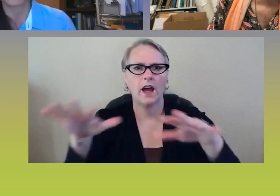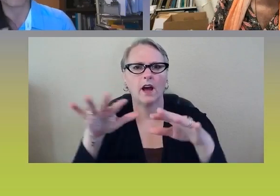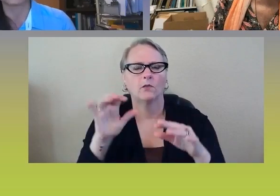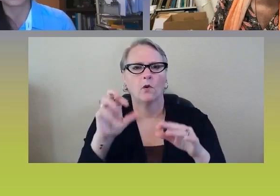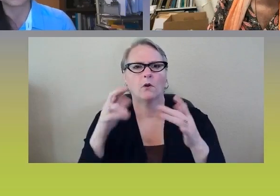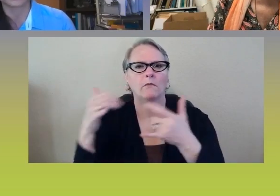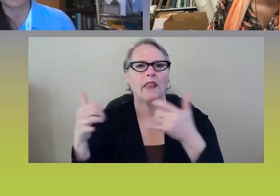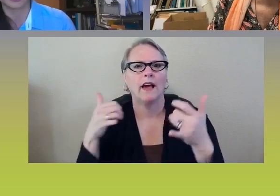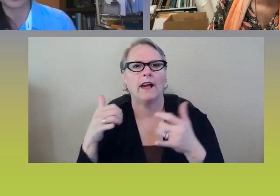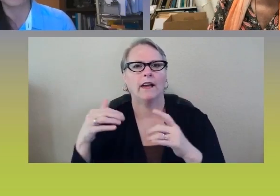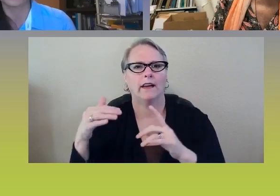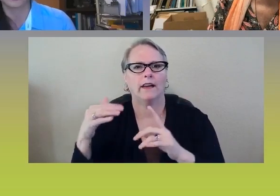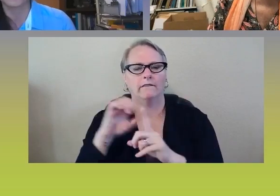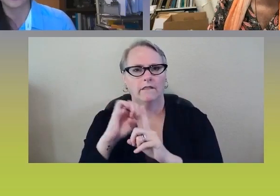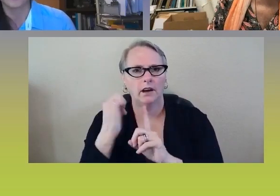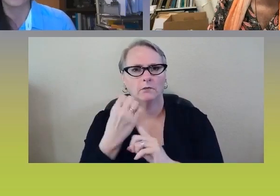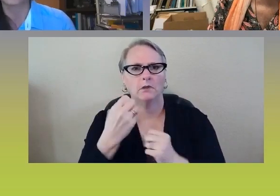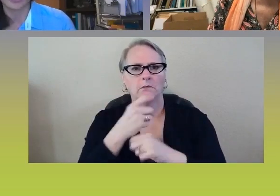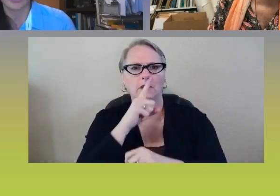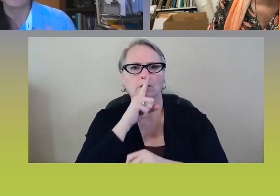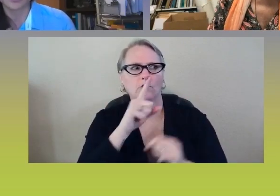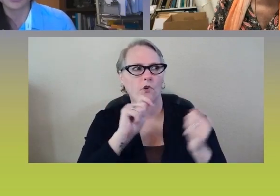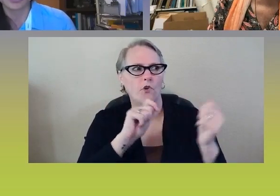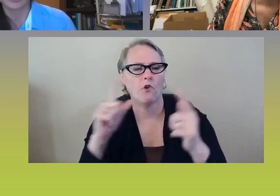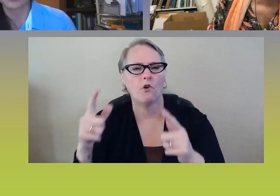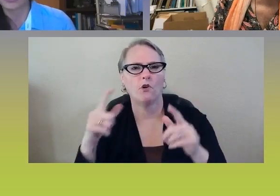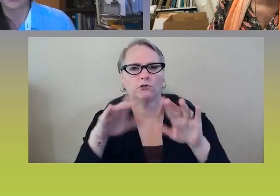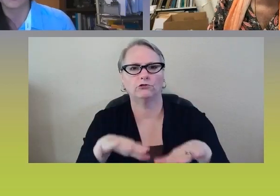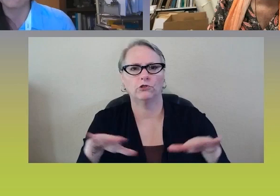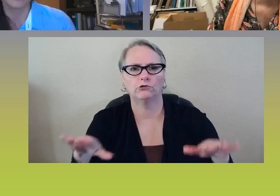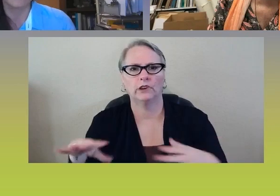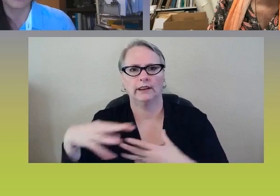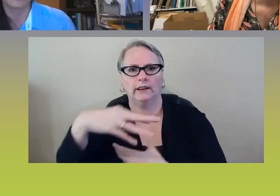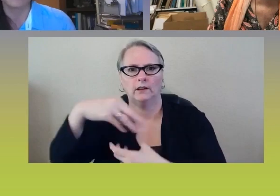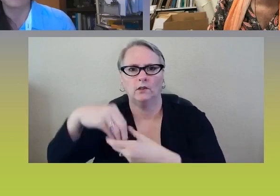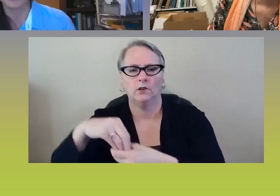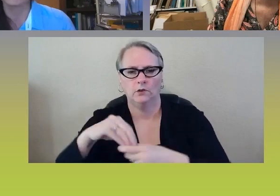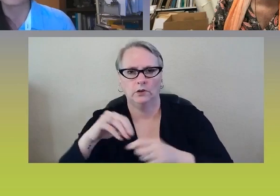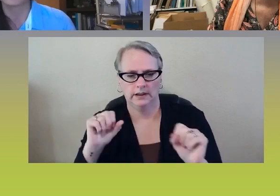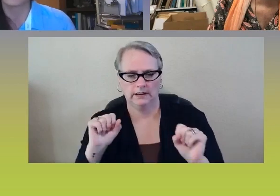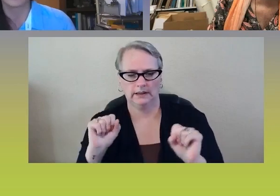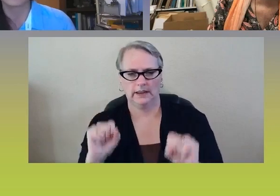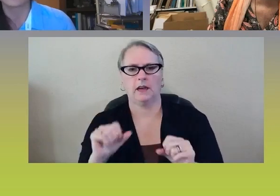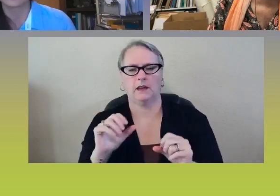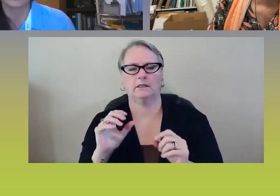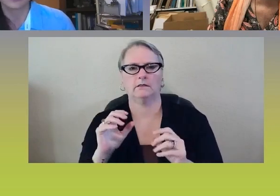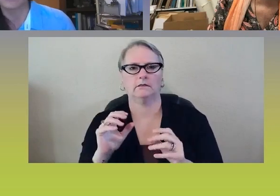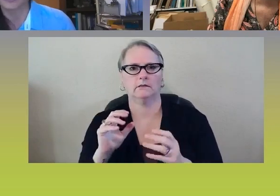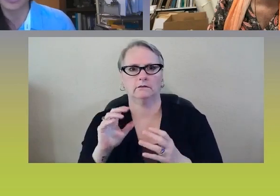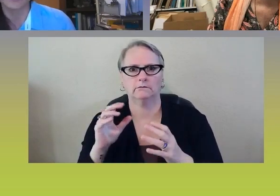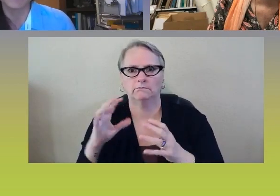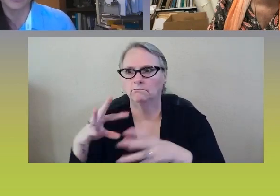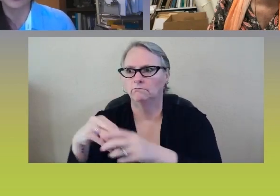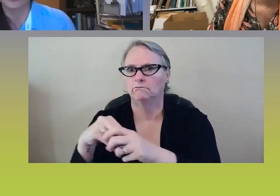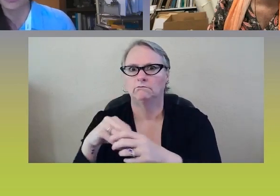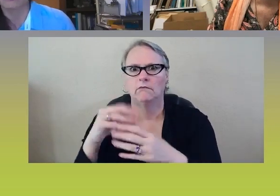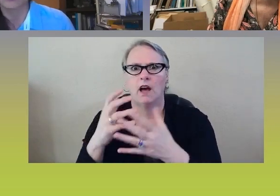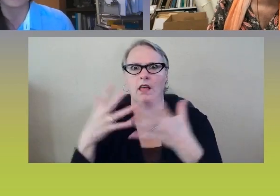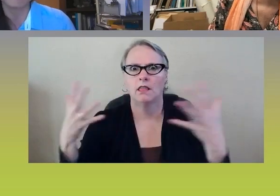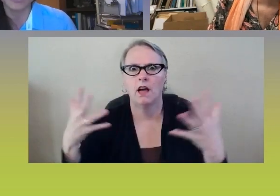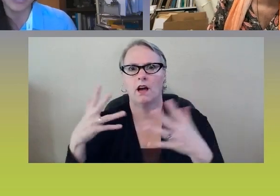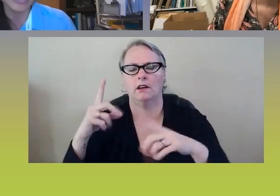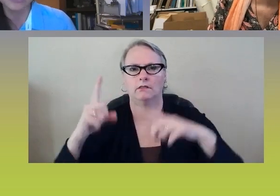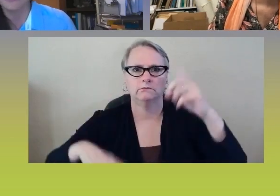to make sure all children are included and are able to, involve in a lot of different learning, not just STEM learning, but